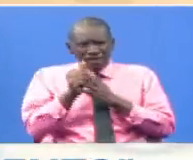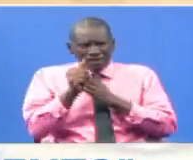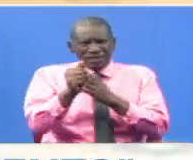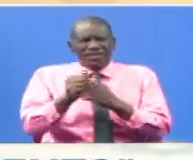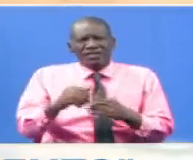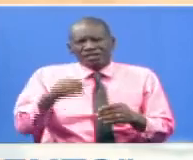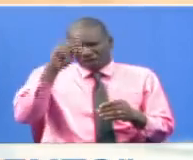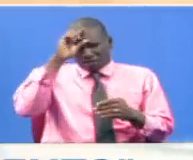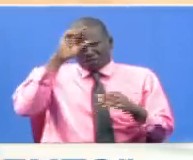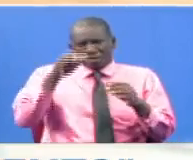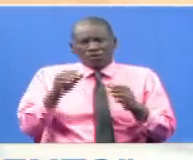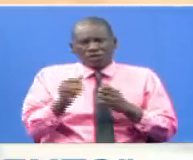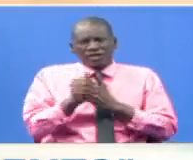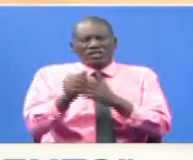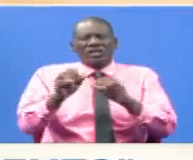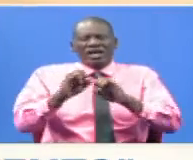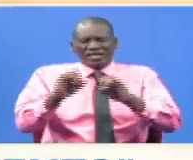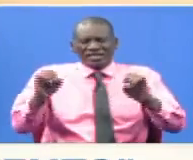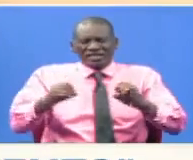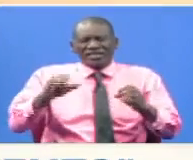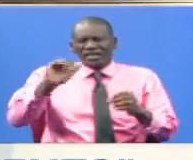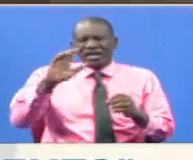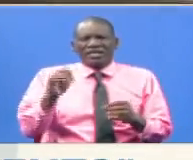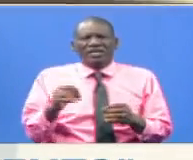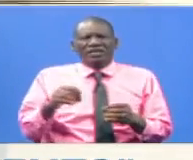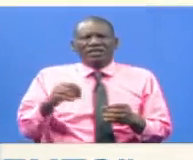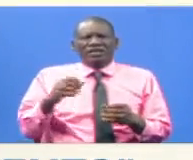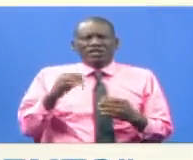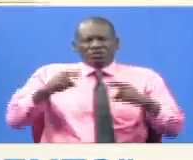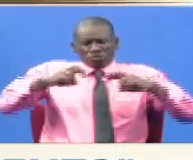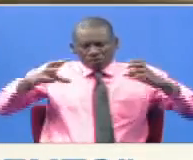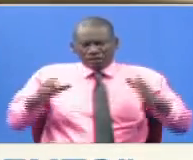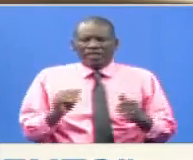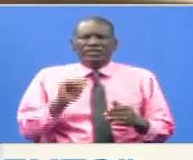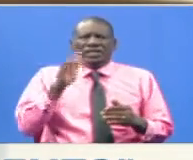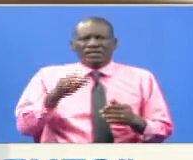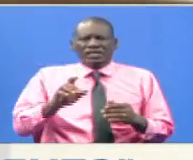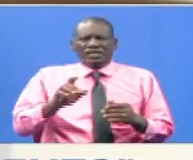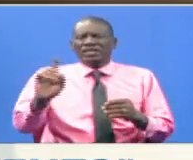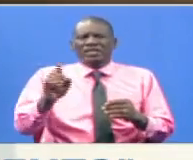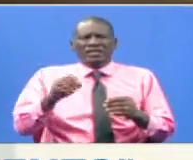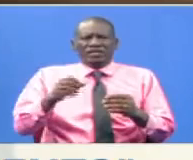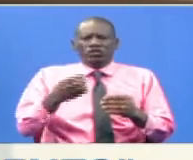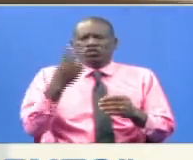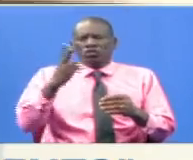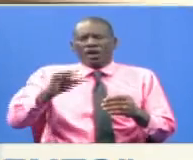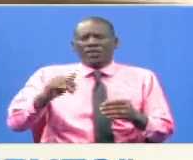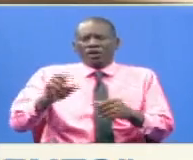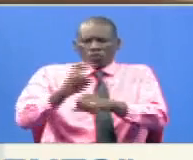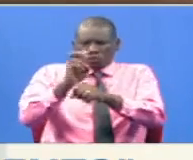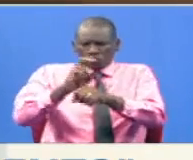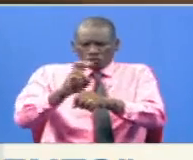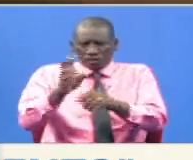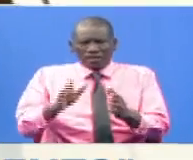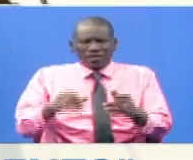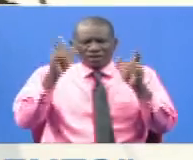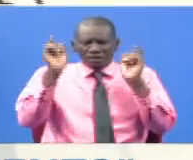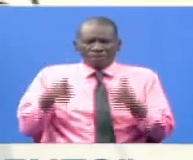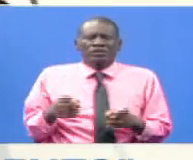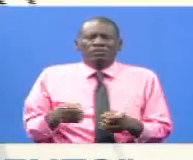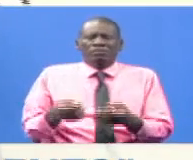the Leadership and Integrity Act. The prosecution is demanding that its two remaining witnesses must testify in the presence of